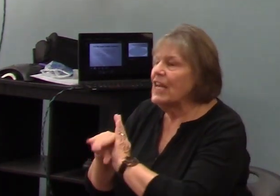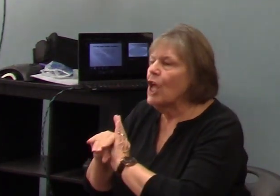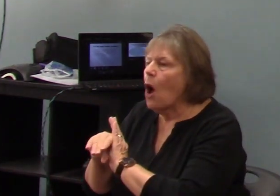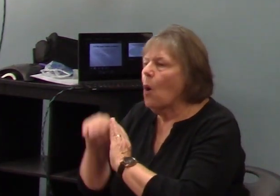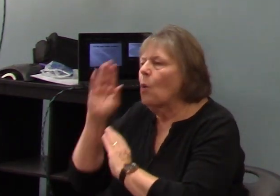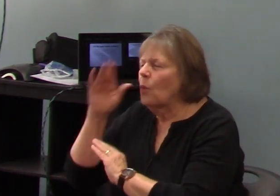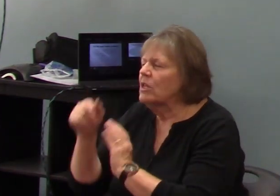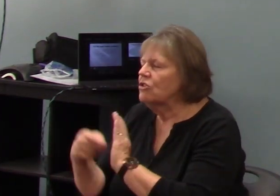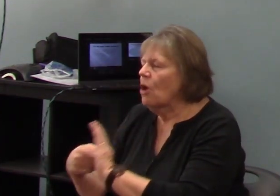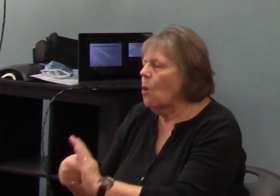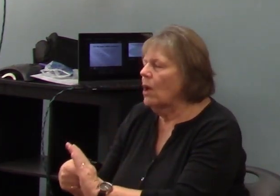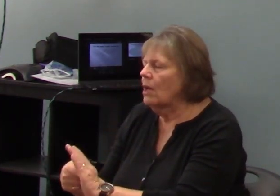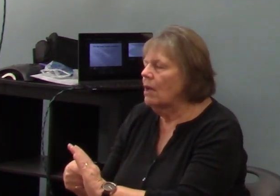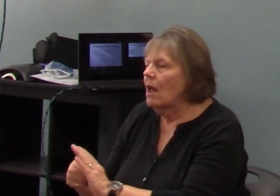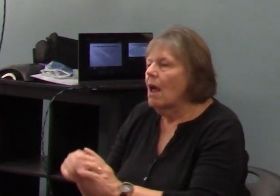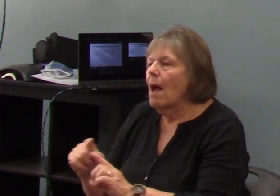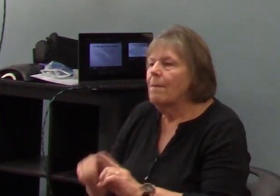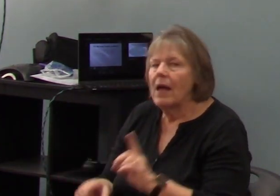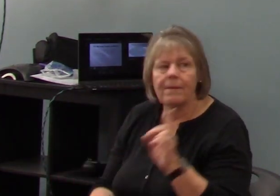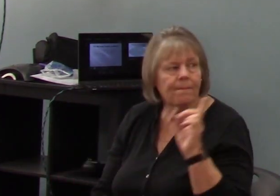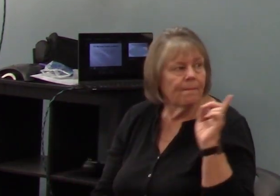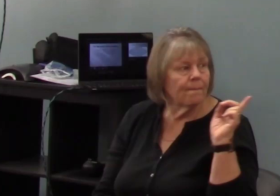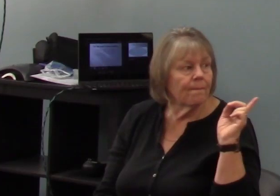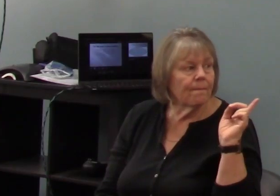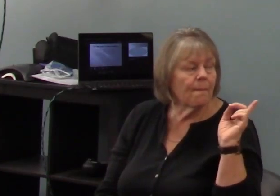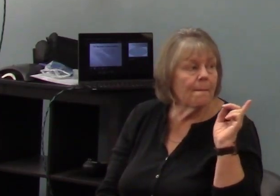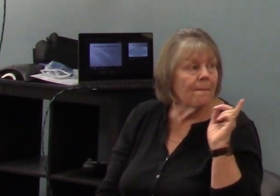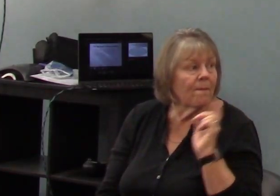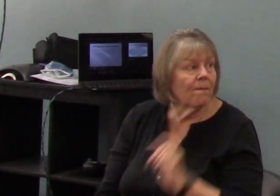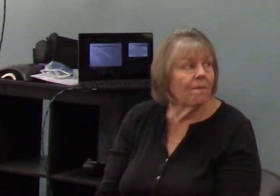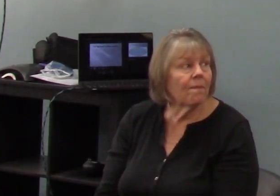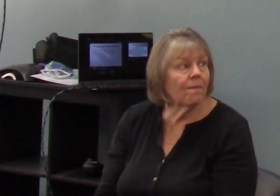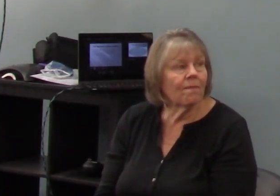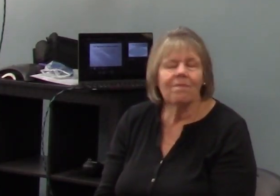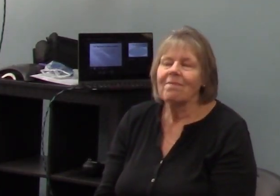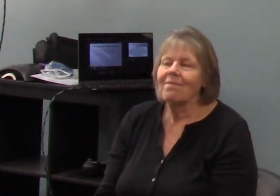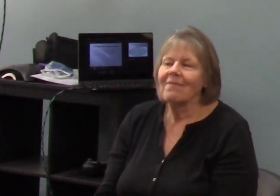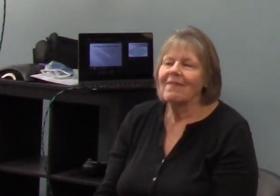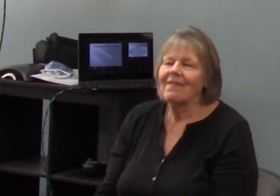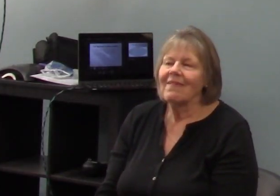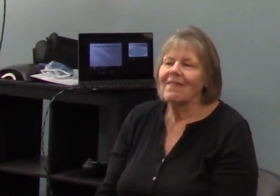essentially the idea is this. If you have a triangle, this is another math question.